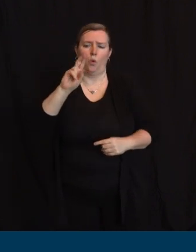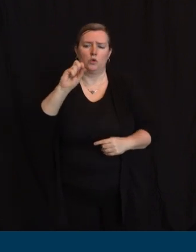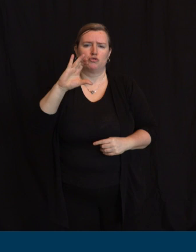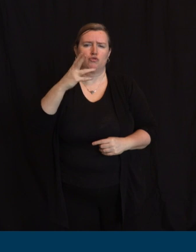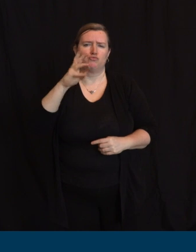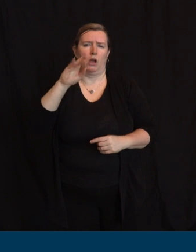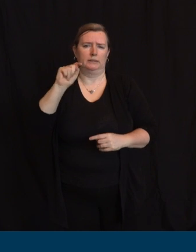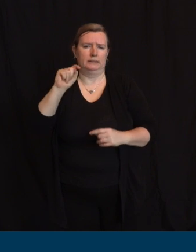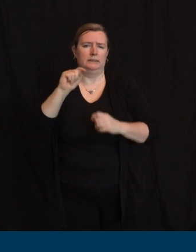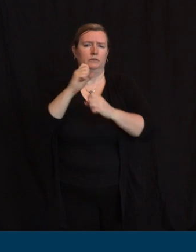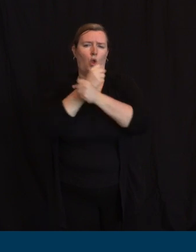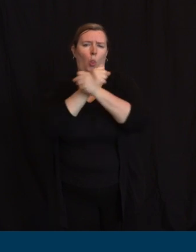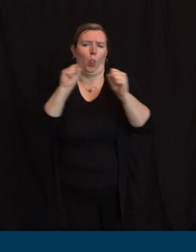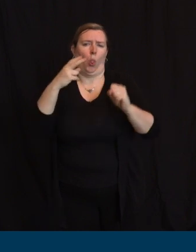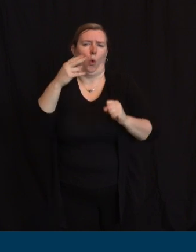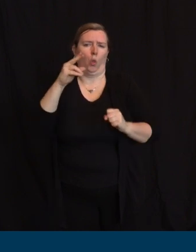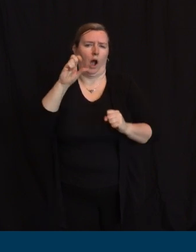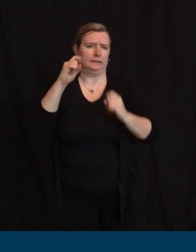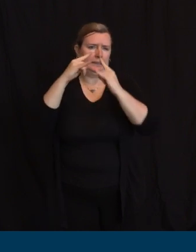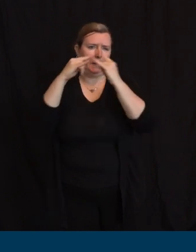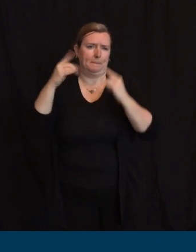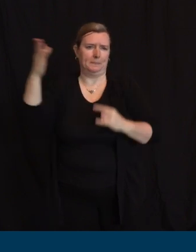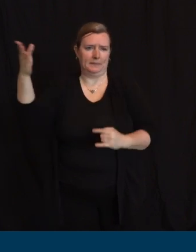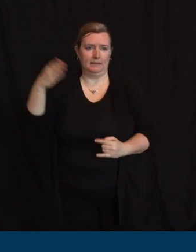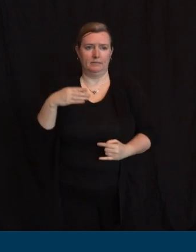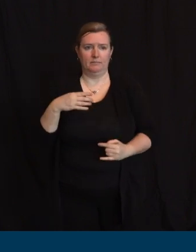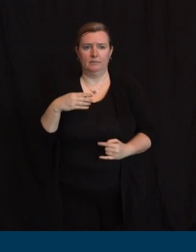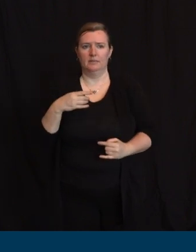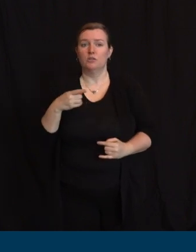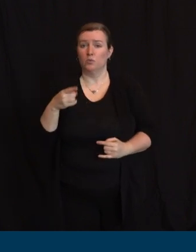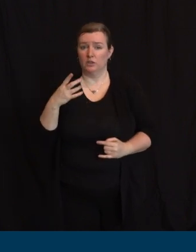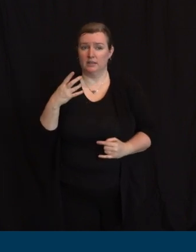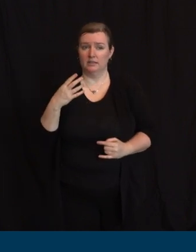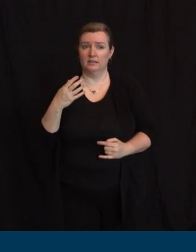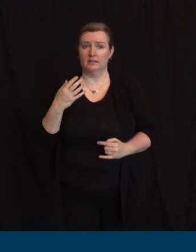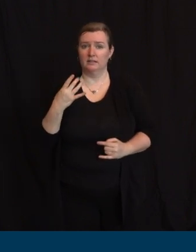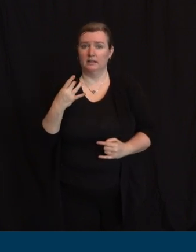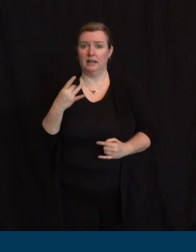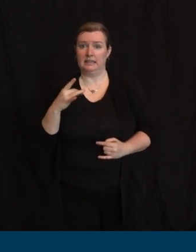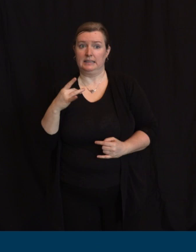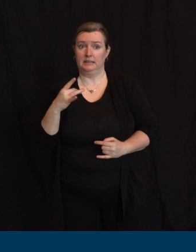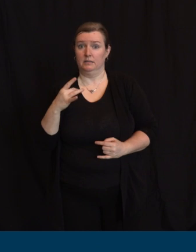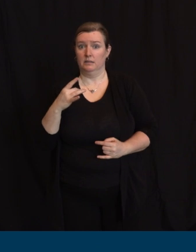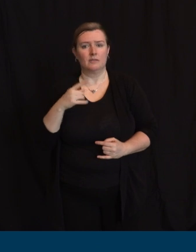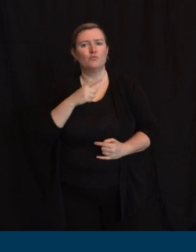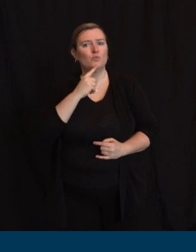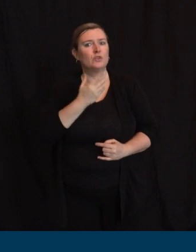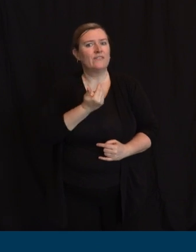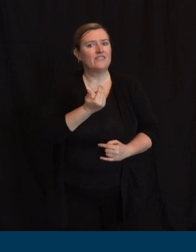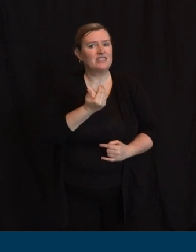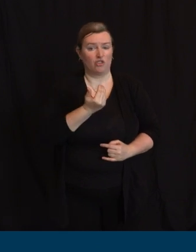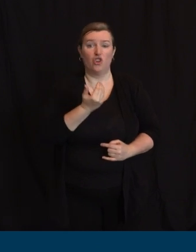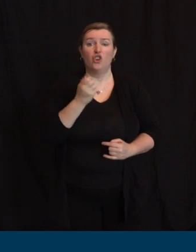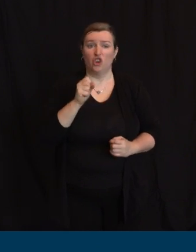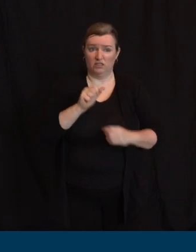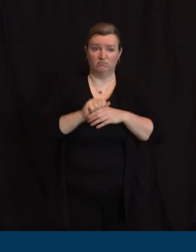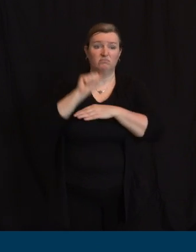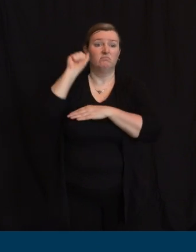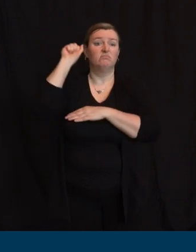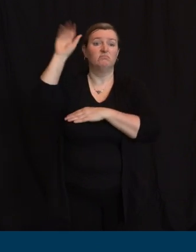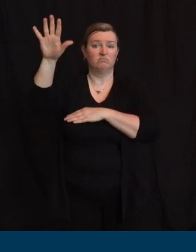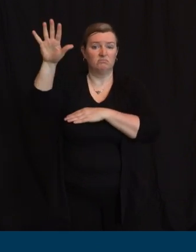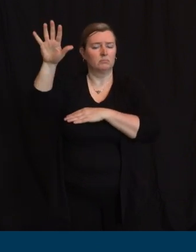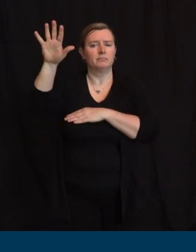telling the soldiers that she was 18 and not 15, making her eligible to serve forced labor. She